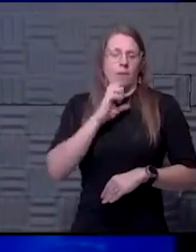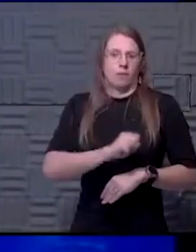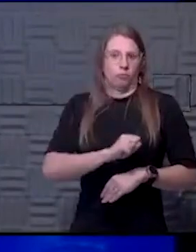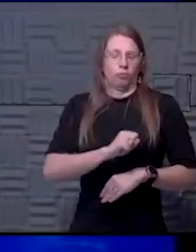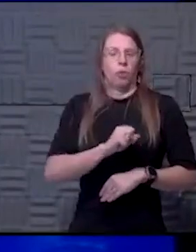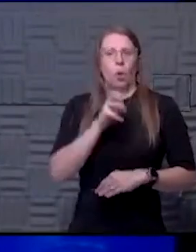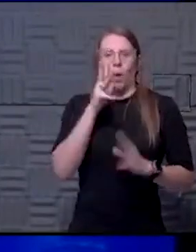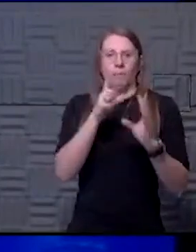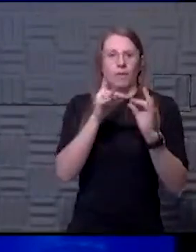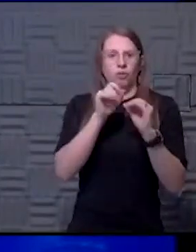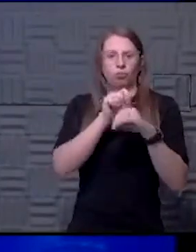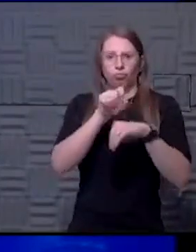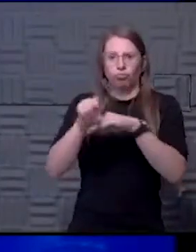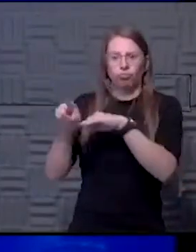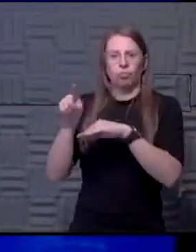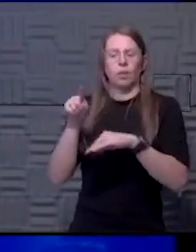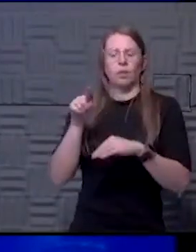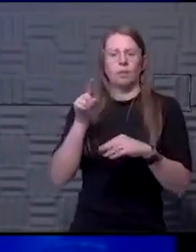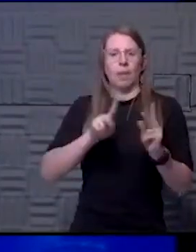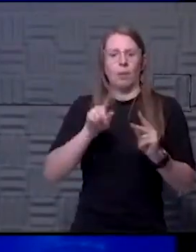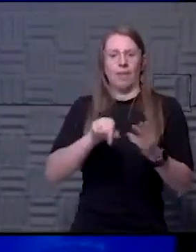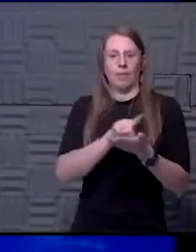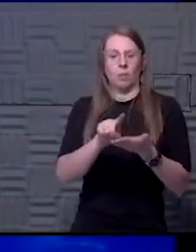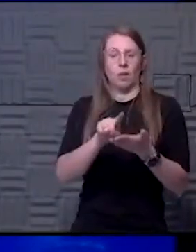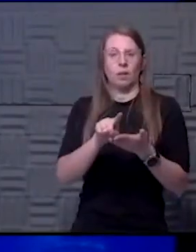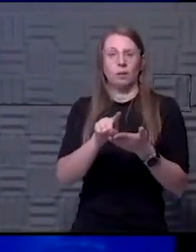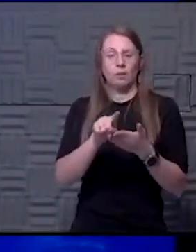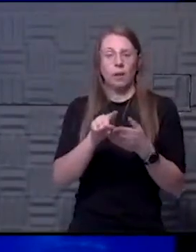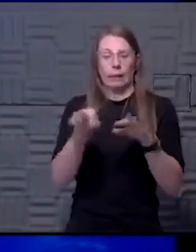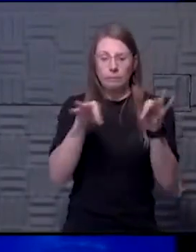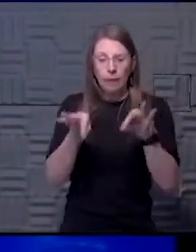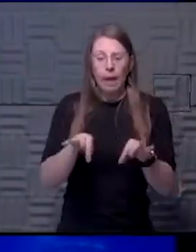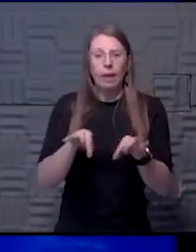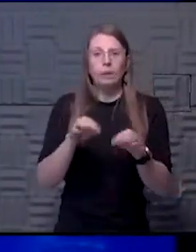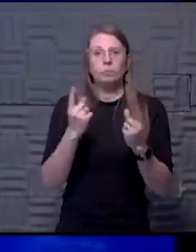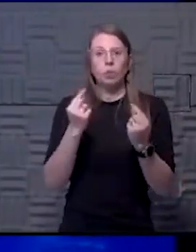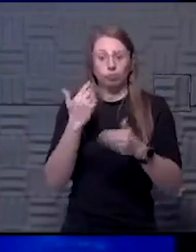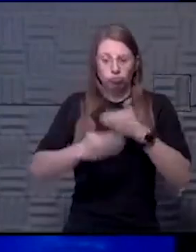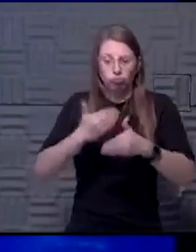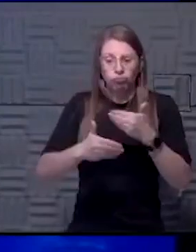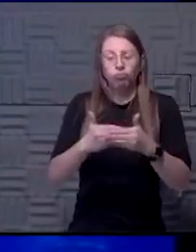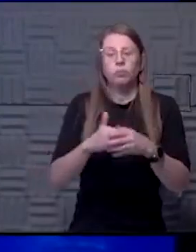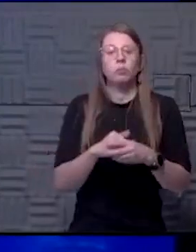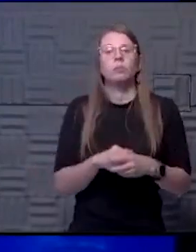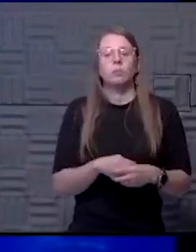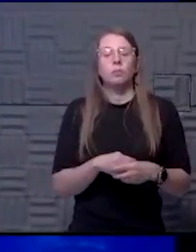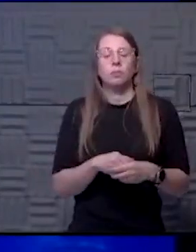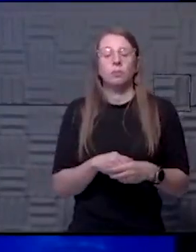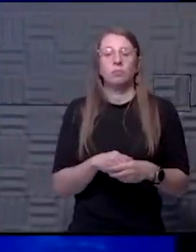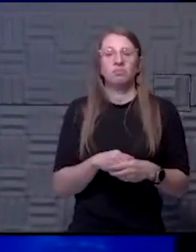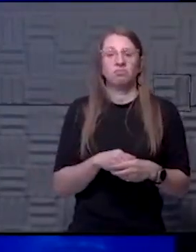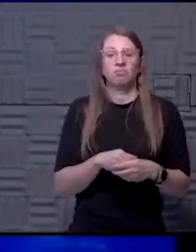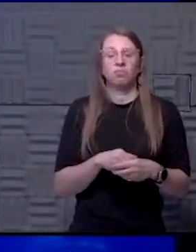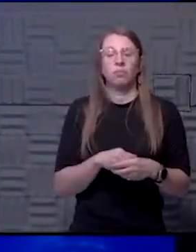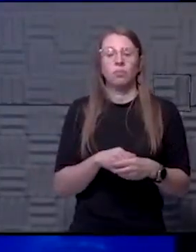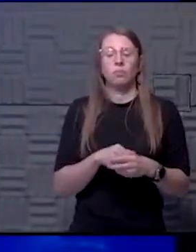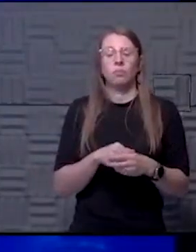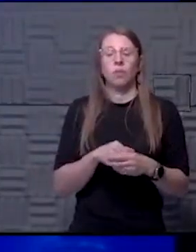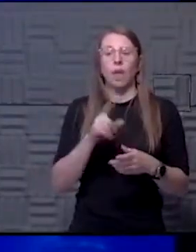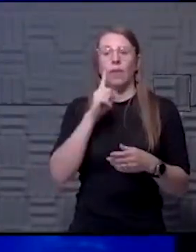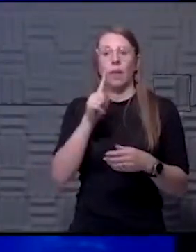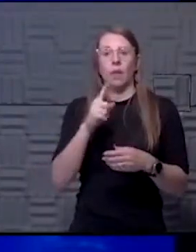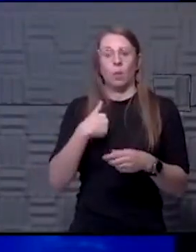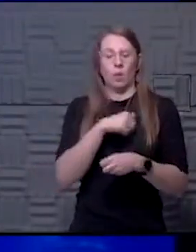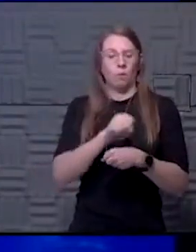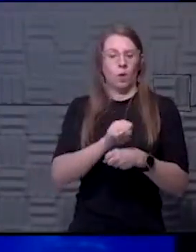going to message all of those folks this week about, hey, here's what we're going to do to help get things going. And so I think between, we've